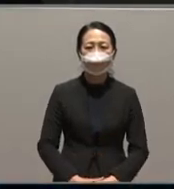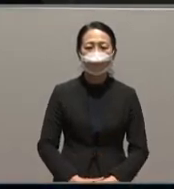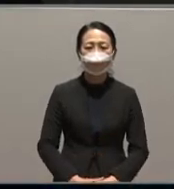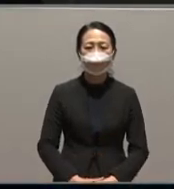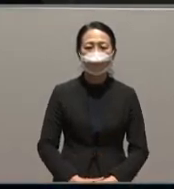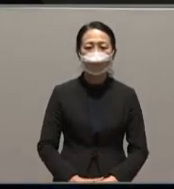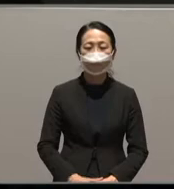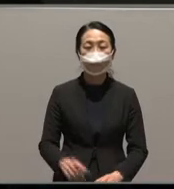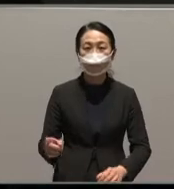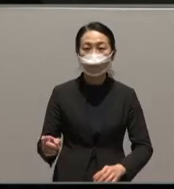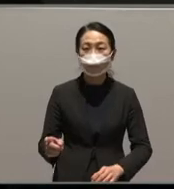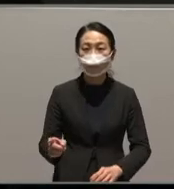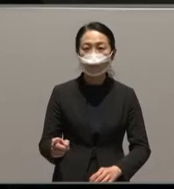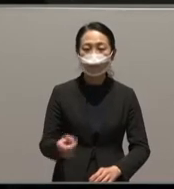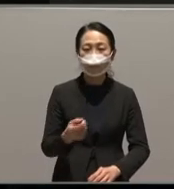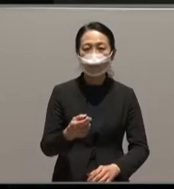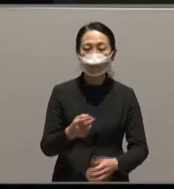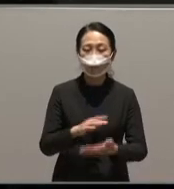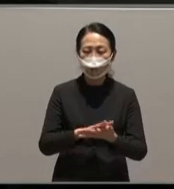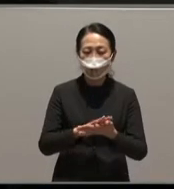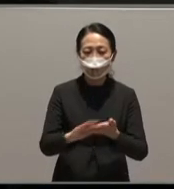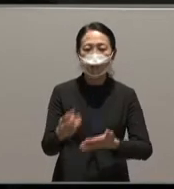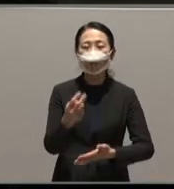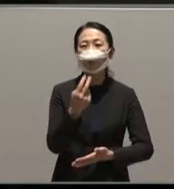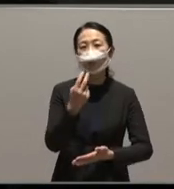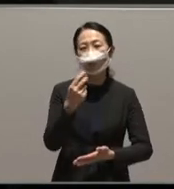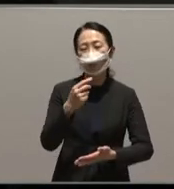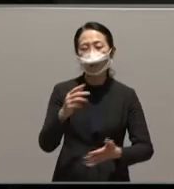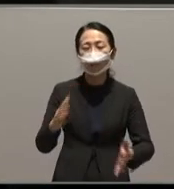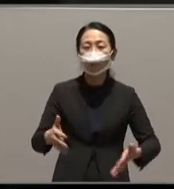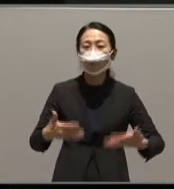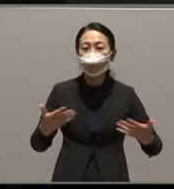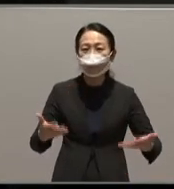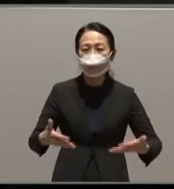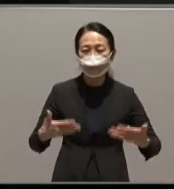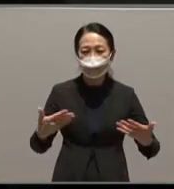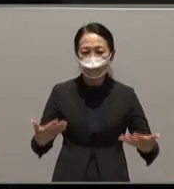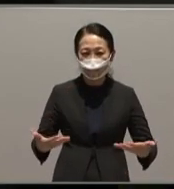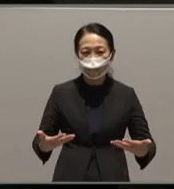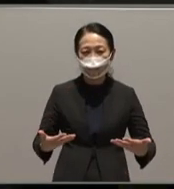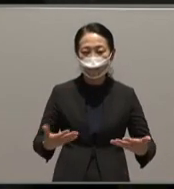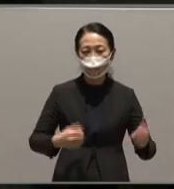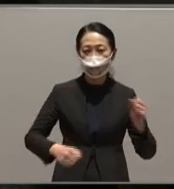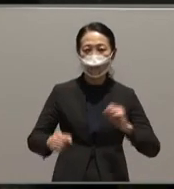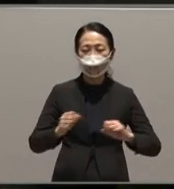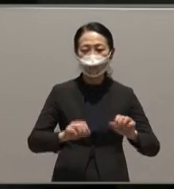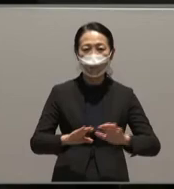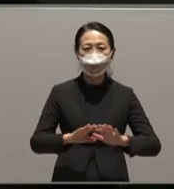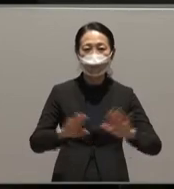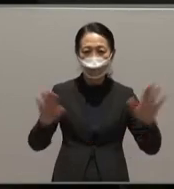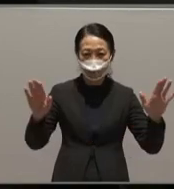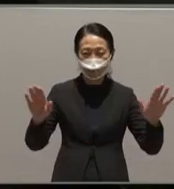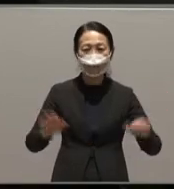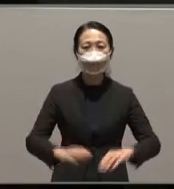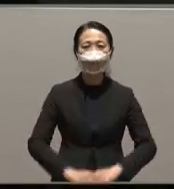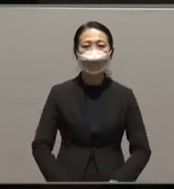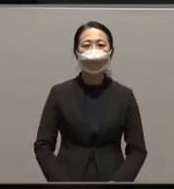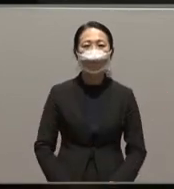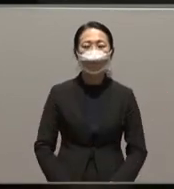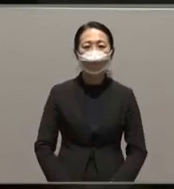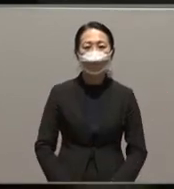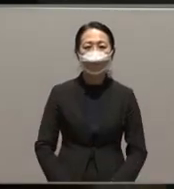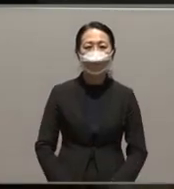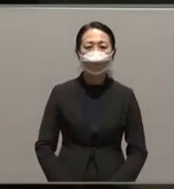here, outside, moving gently among natural elements and fresh air. Dr. Ching Li, who is an